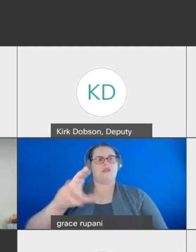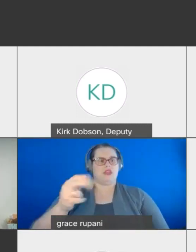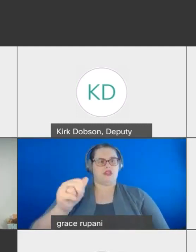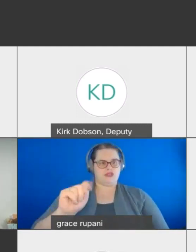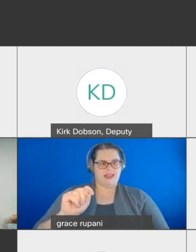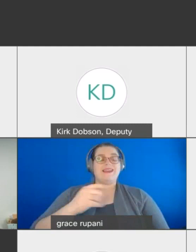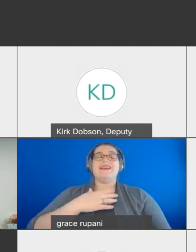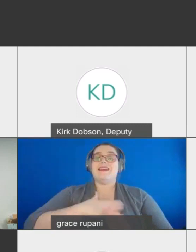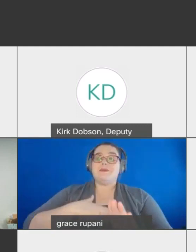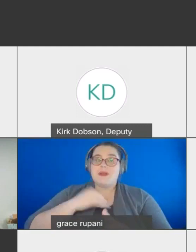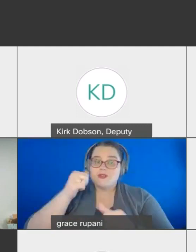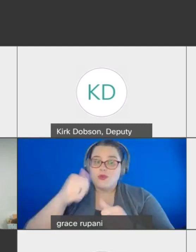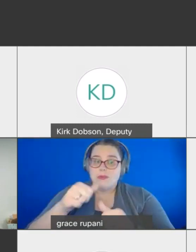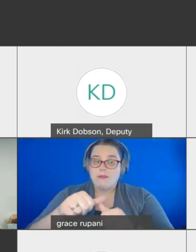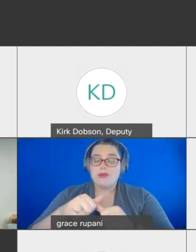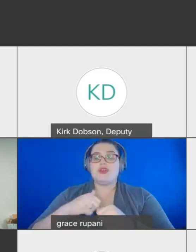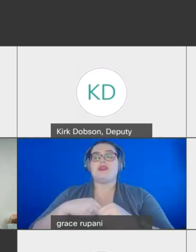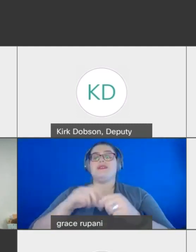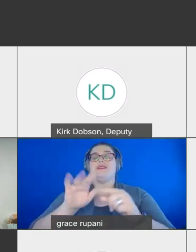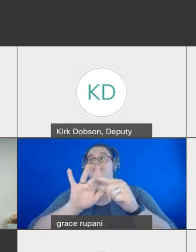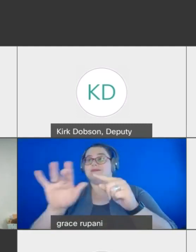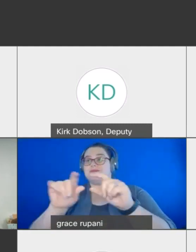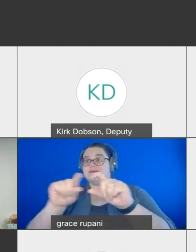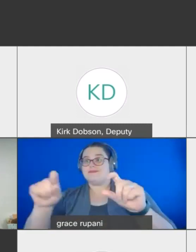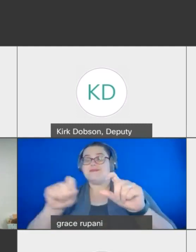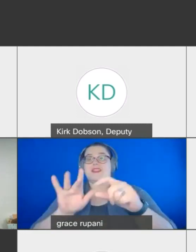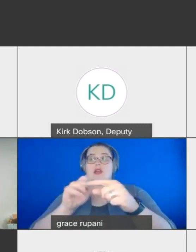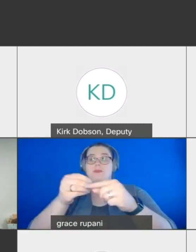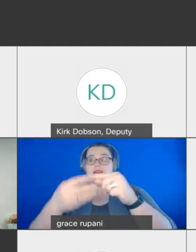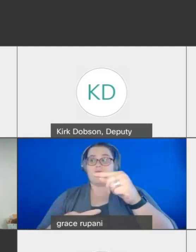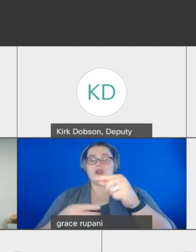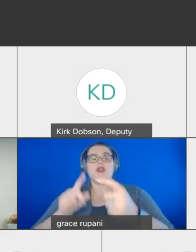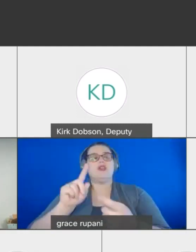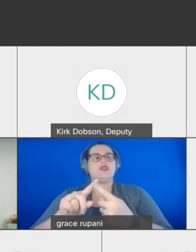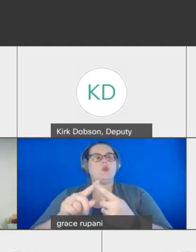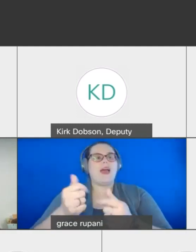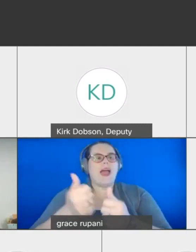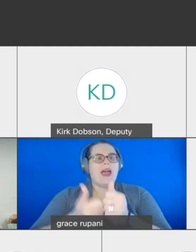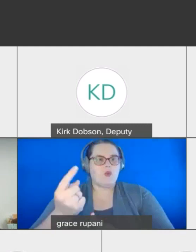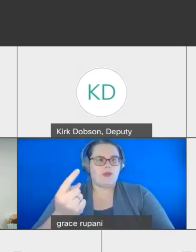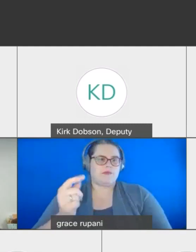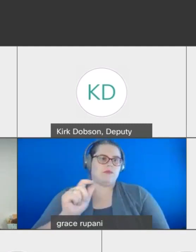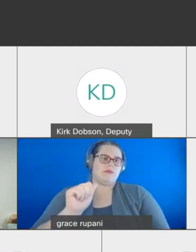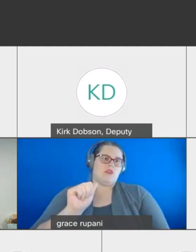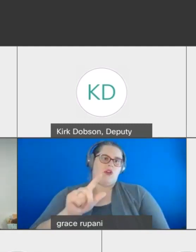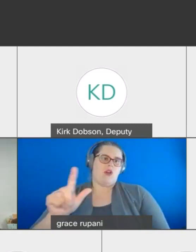the questions where it says to everyone. The other thing I'll just mention while we